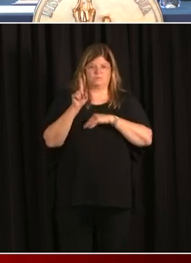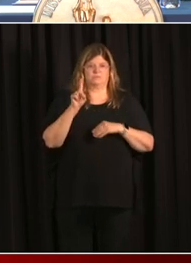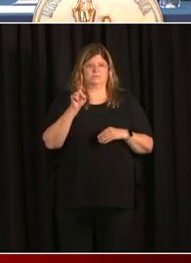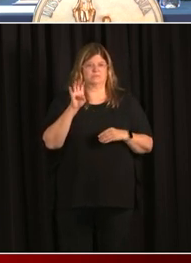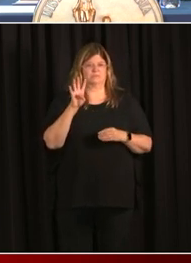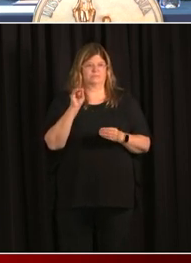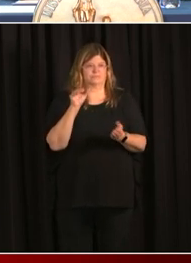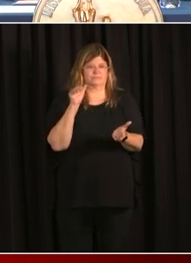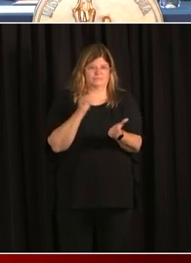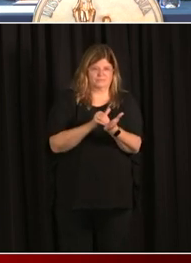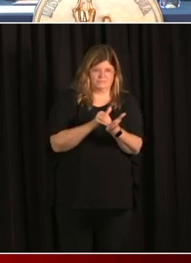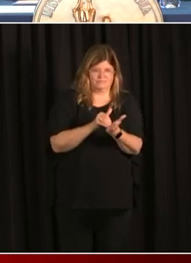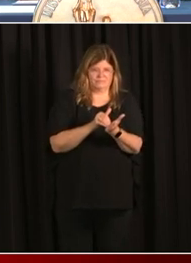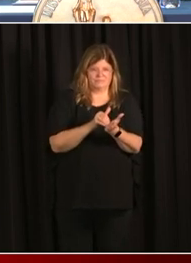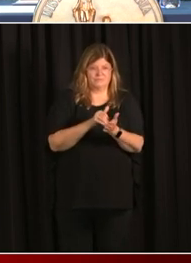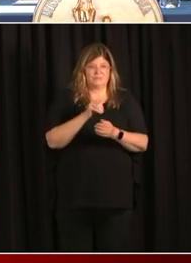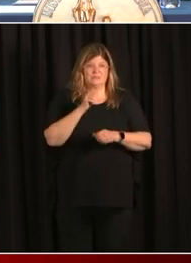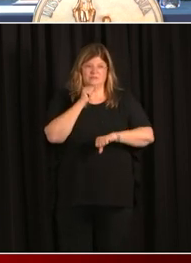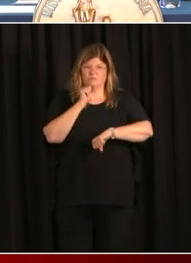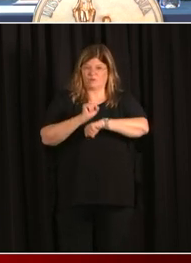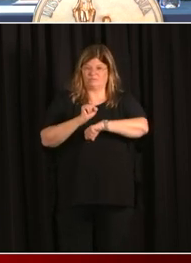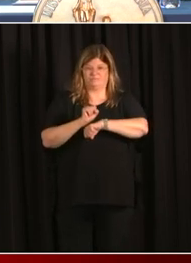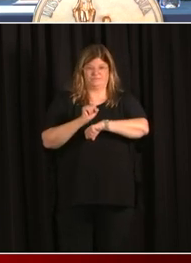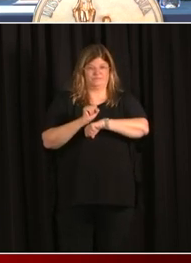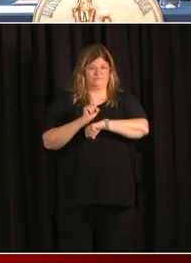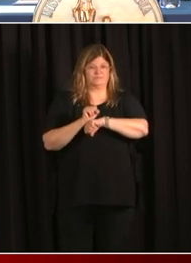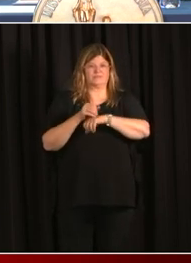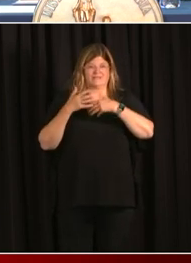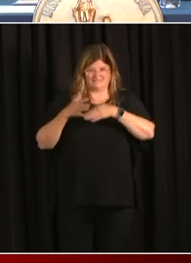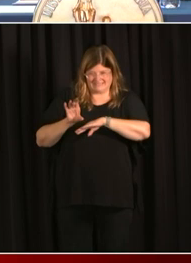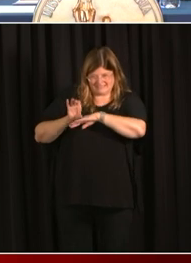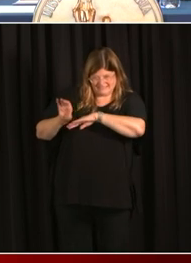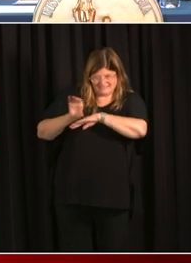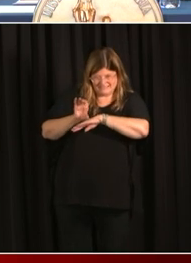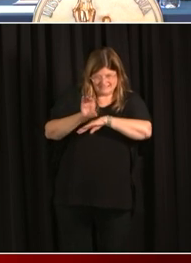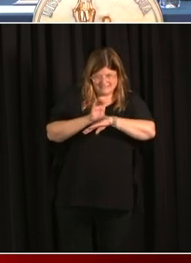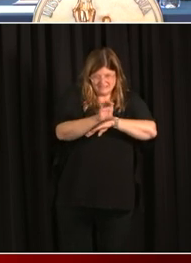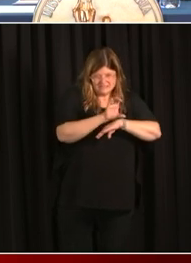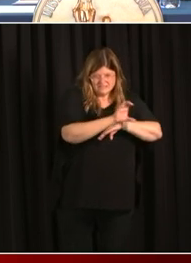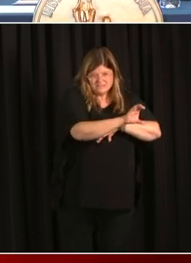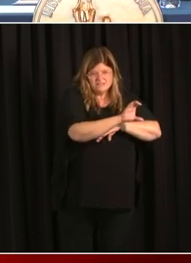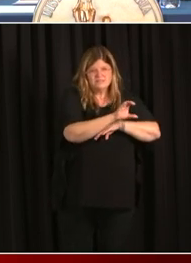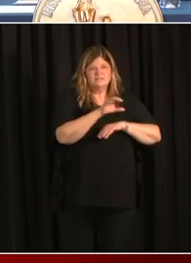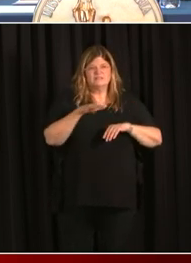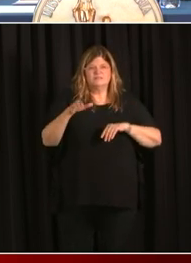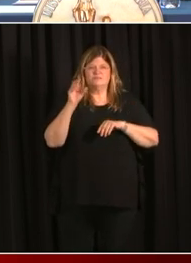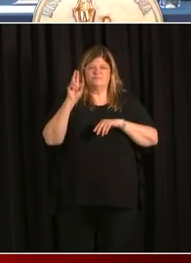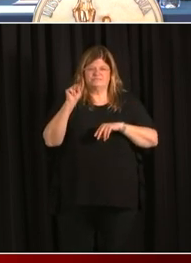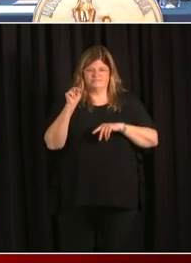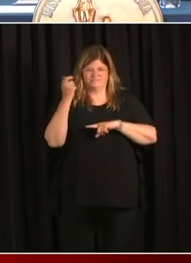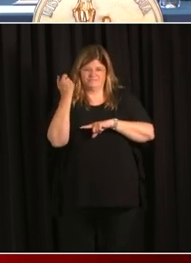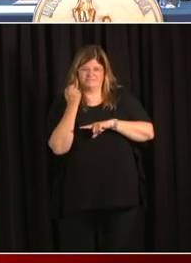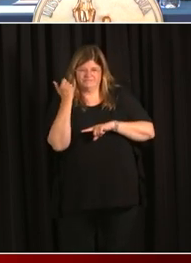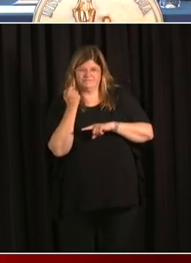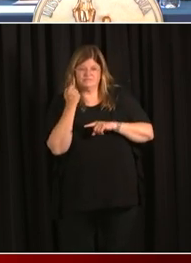140,000 unemployment claims and have paid out in unemployment payments